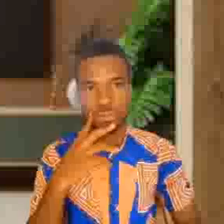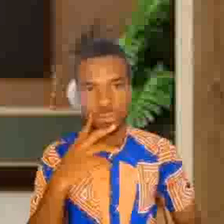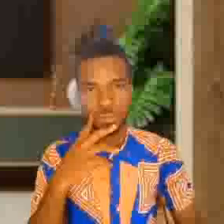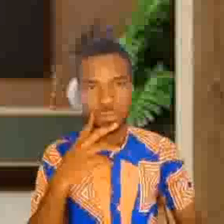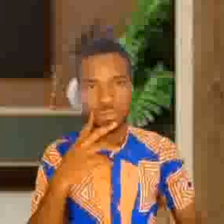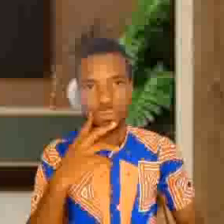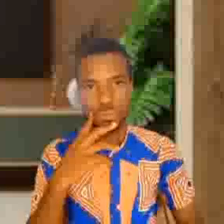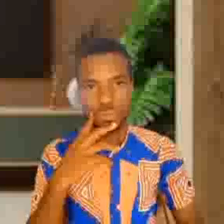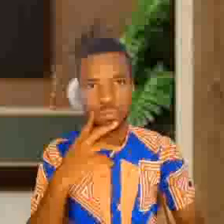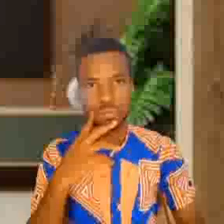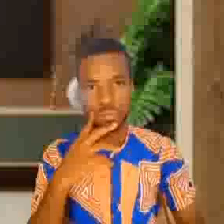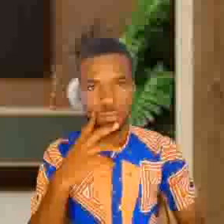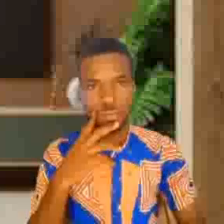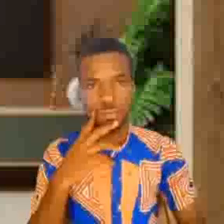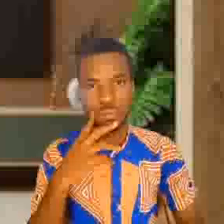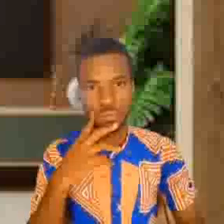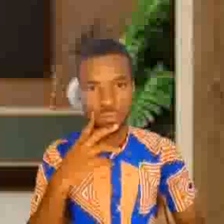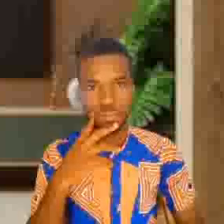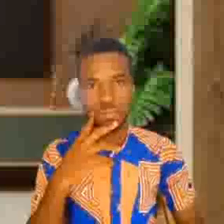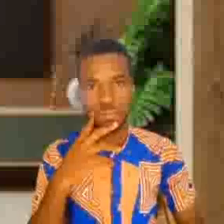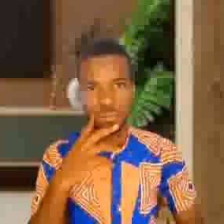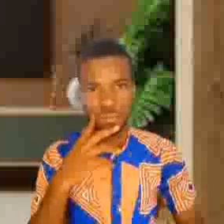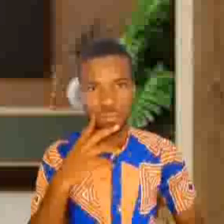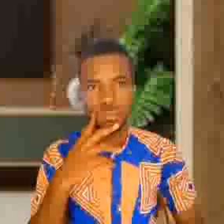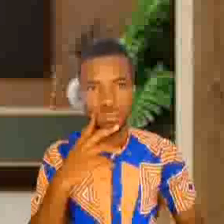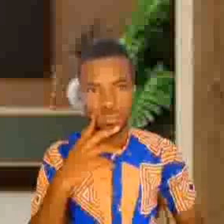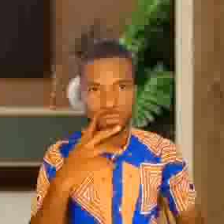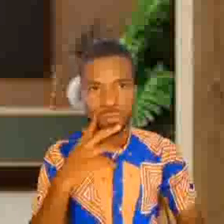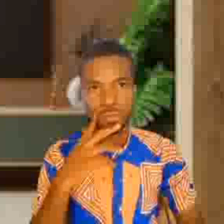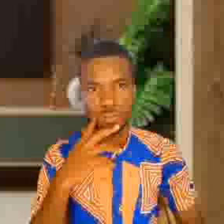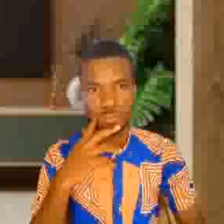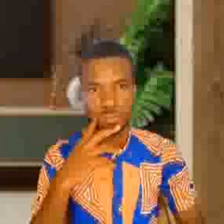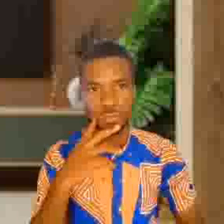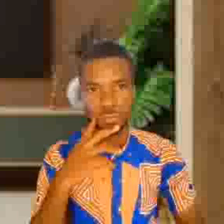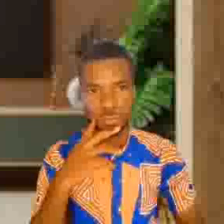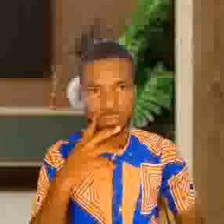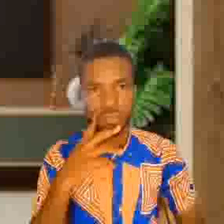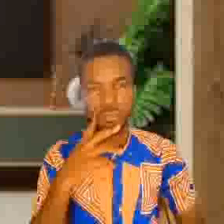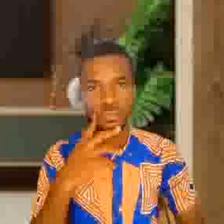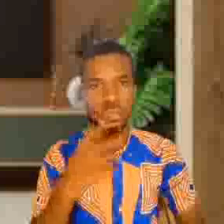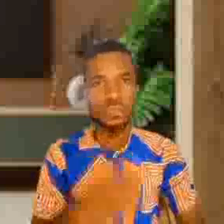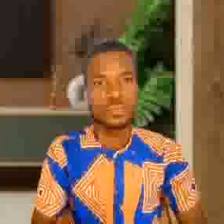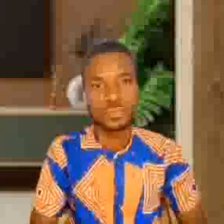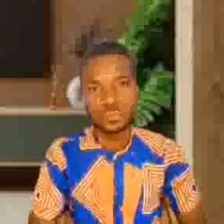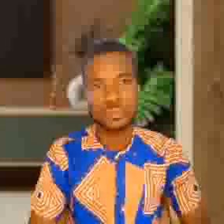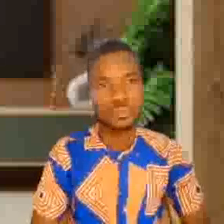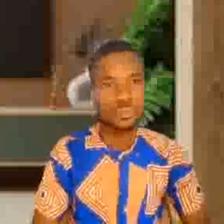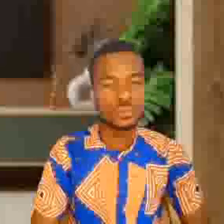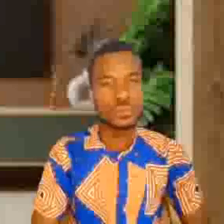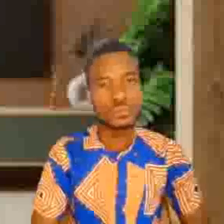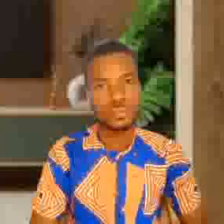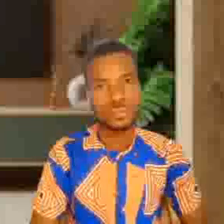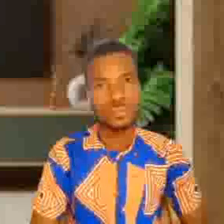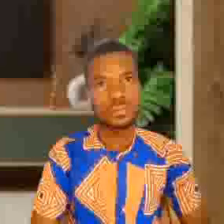to make you understand things. It's not only the Bible we know. It's not only the Bible we study. We study other